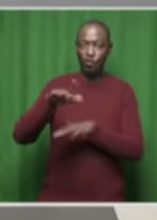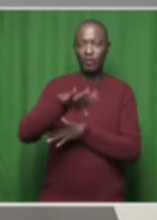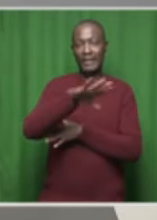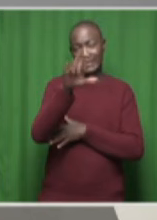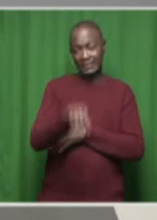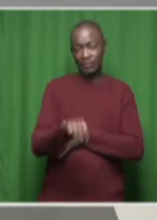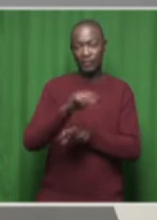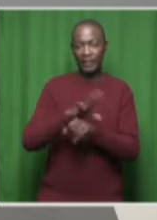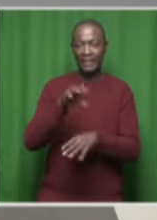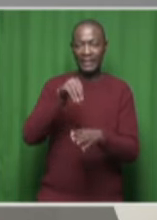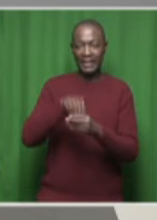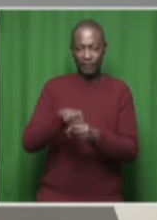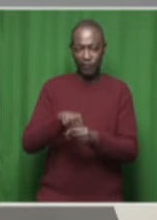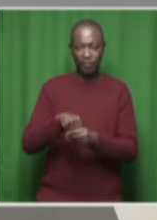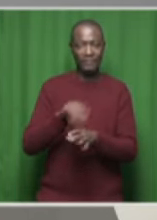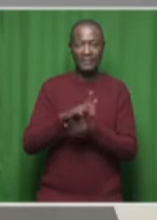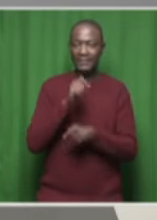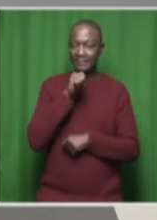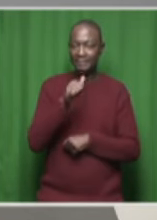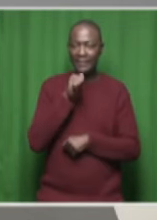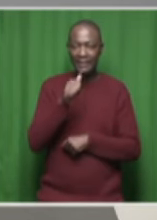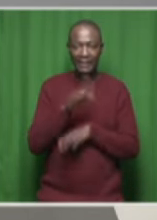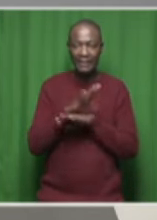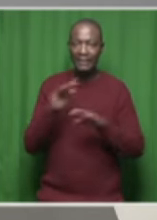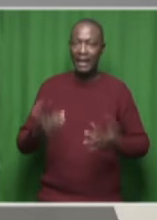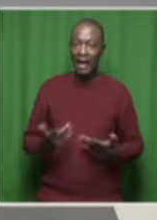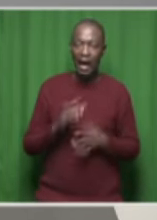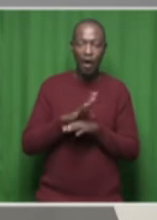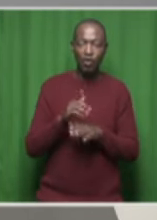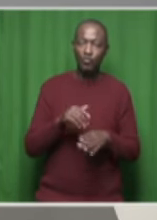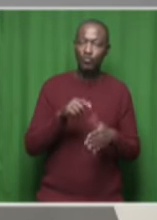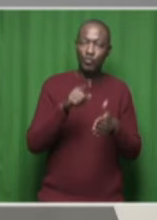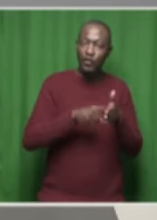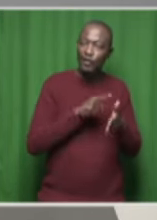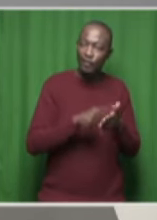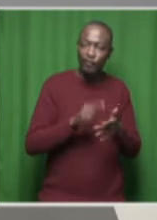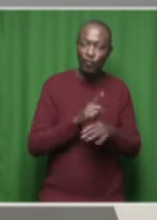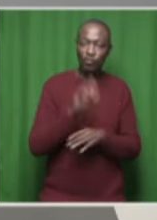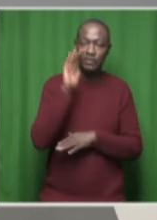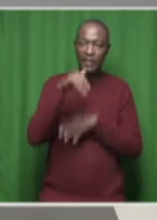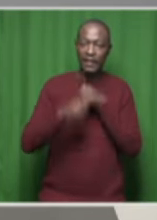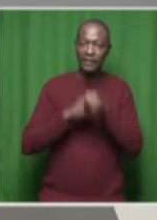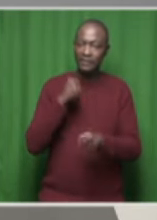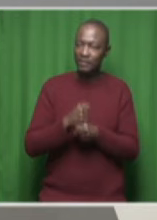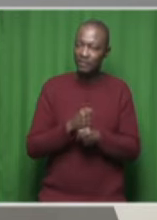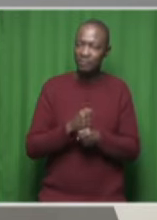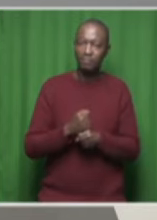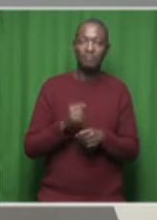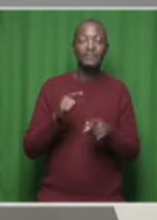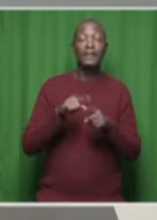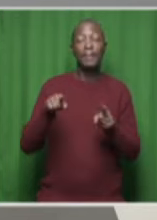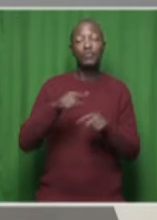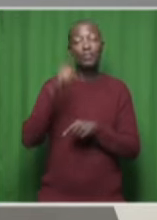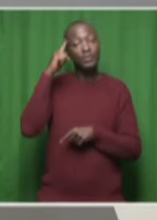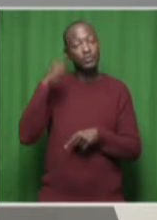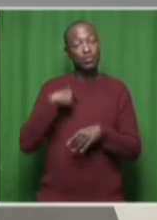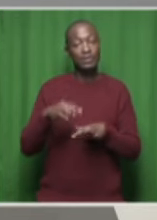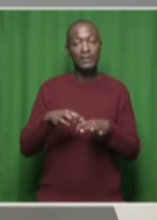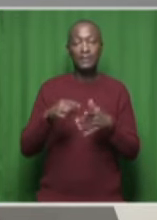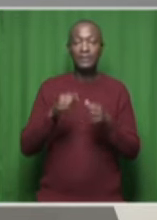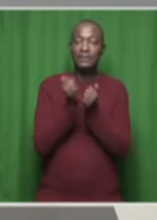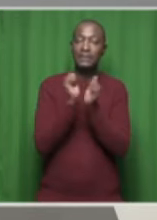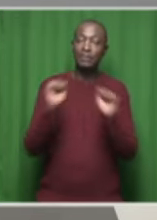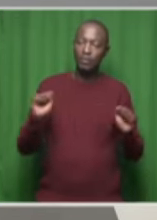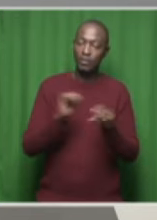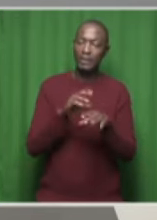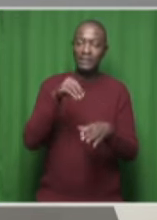involved, regardless of how we will vote in the next election. We must understand that democracy depends on the involvement of each and